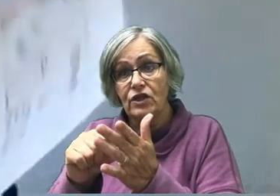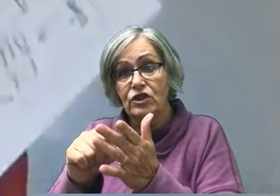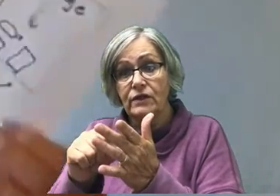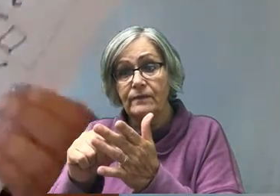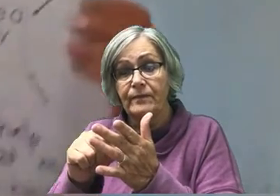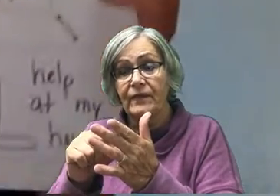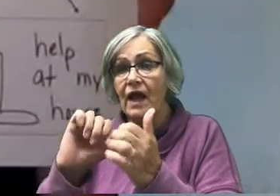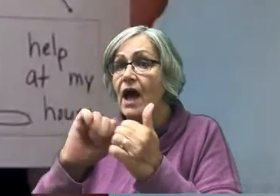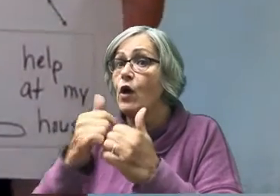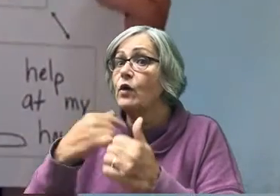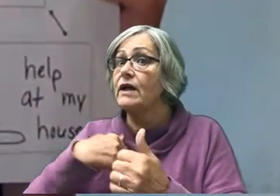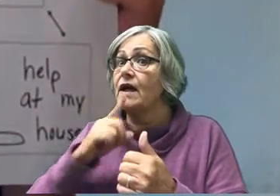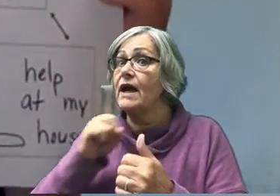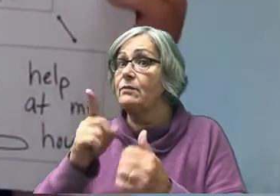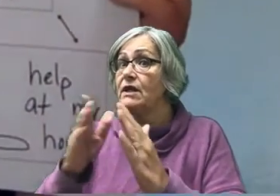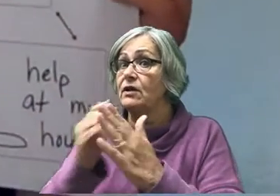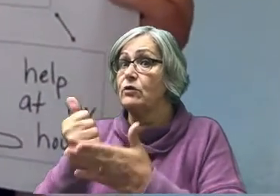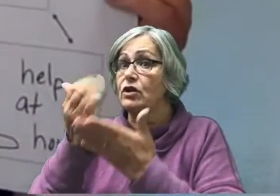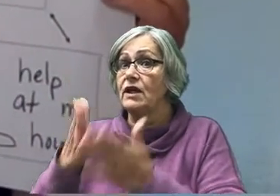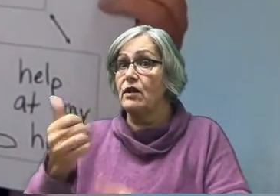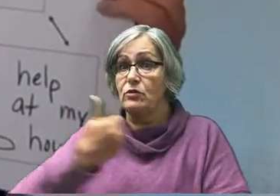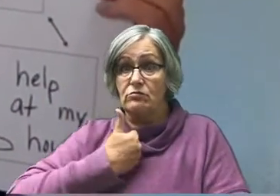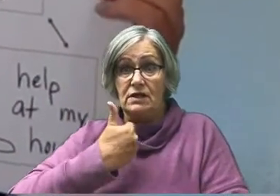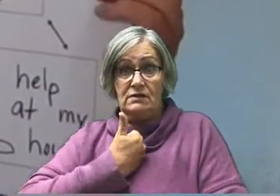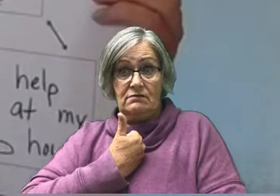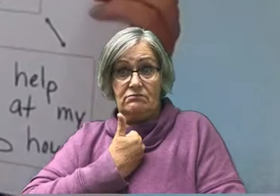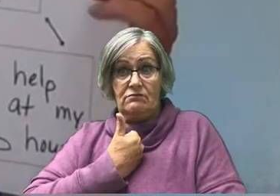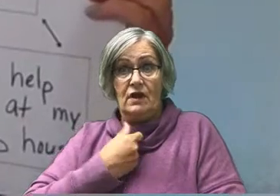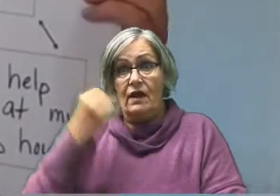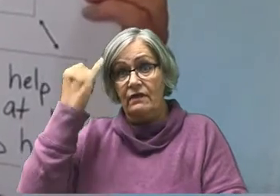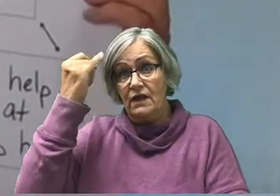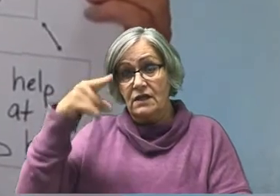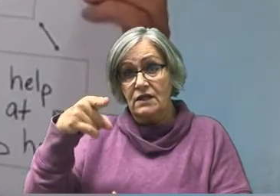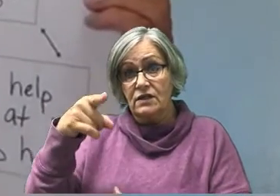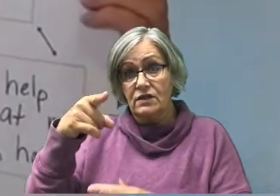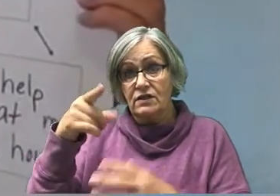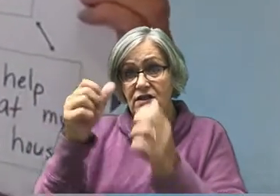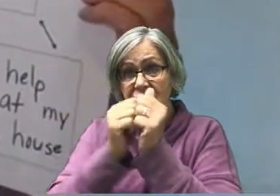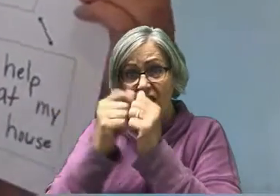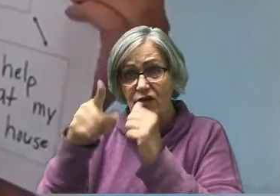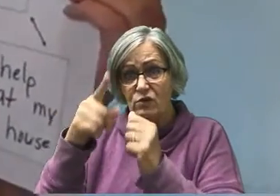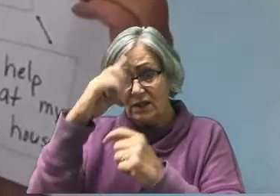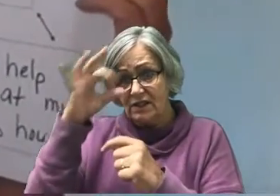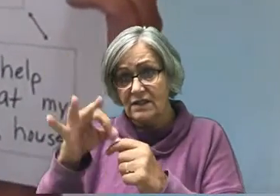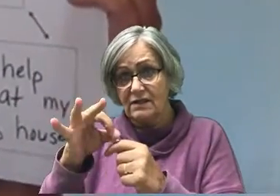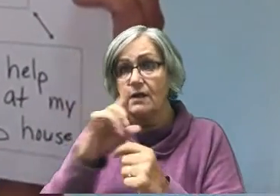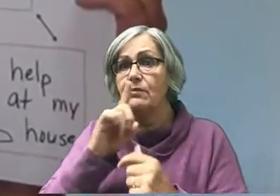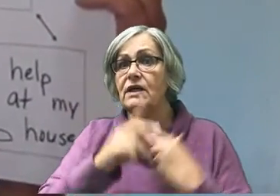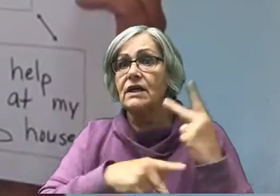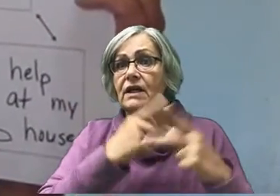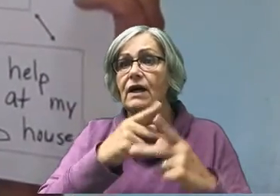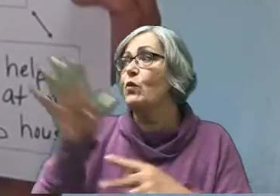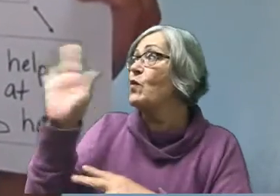page was, how can I be a community helper? Okay? And the ideas that we came up with together were